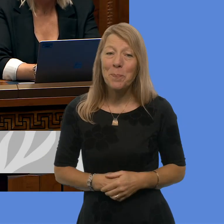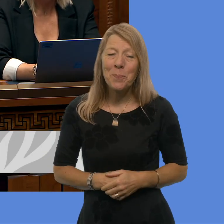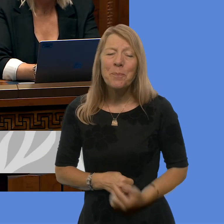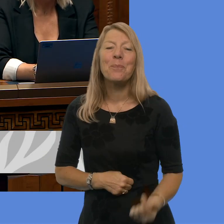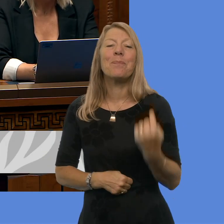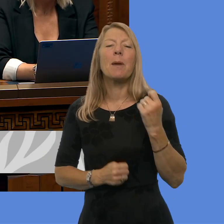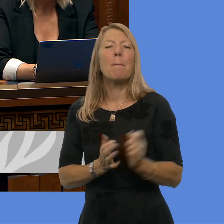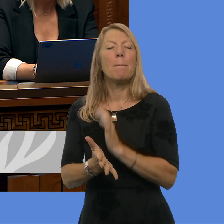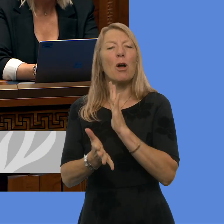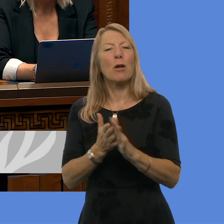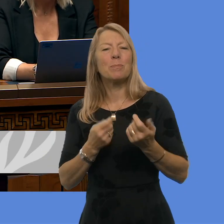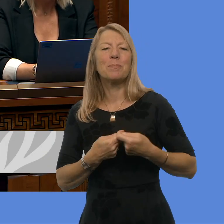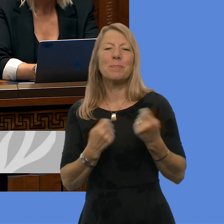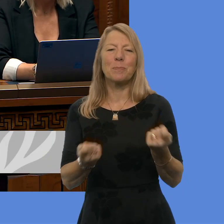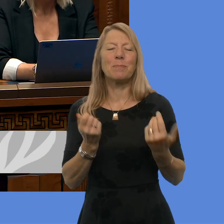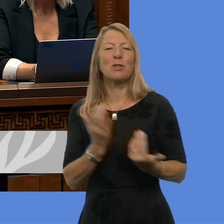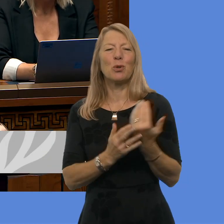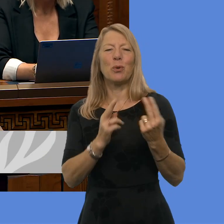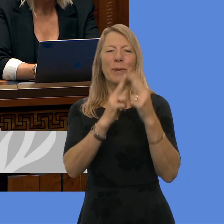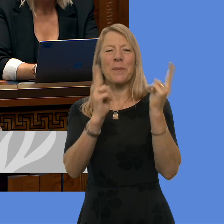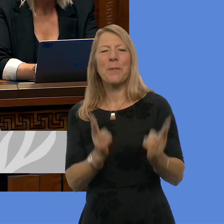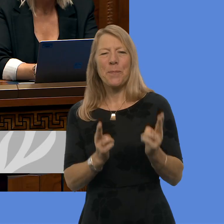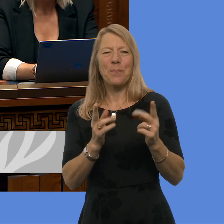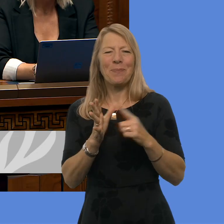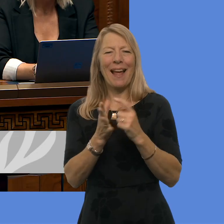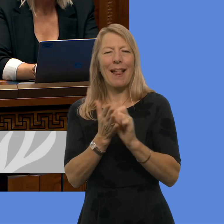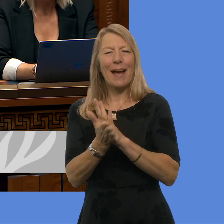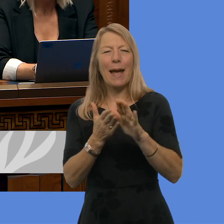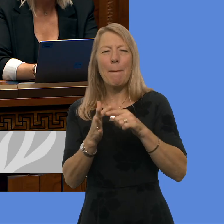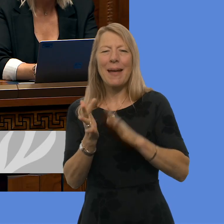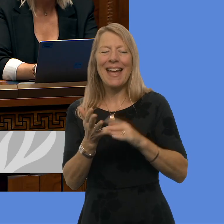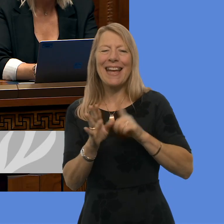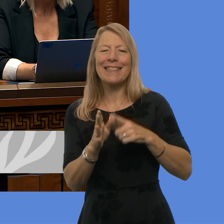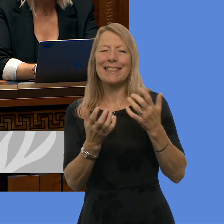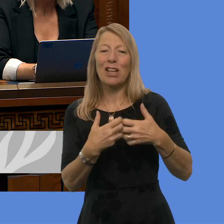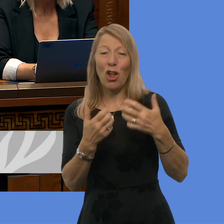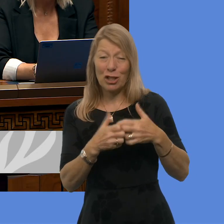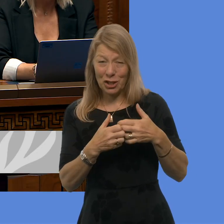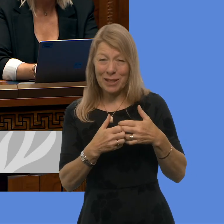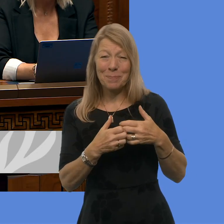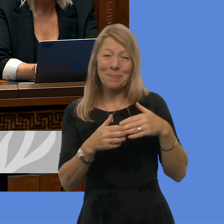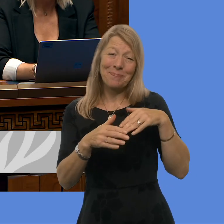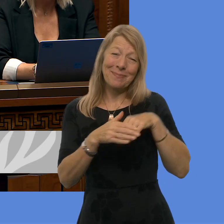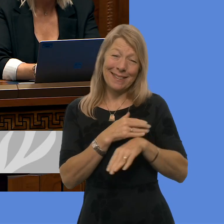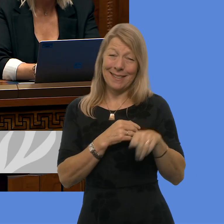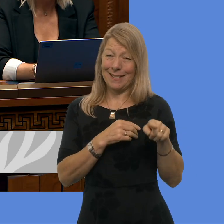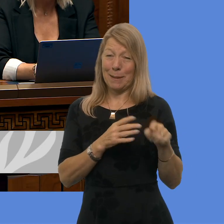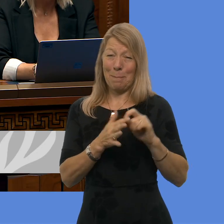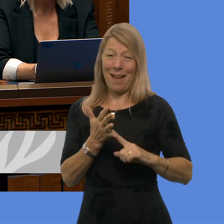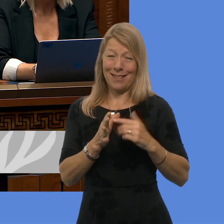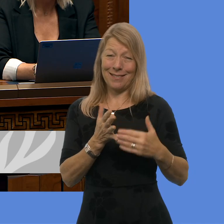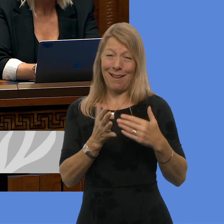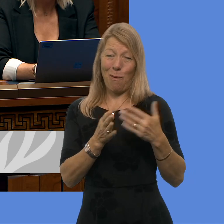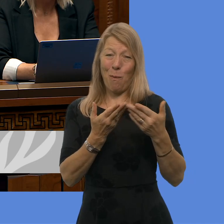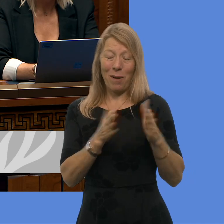of software consultancy firm Alchemy Technology at the state-of-the-art Aberdeen Plaza, and this was followed a few months later by the Ernst &